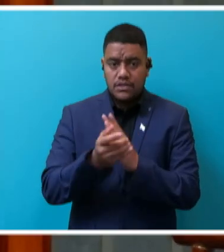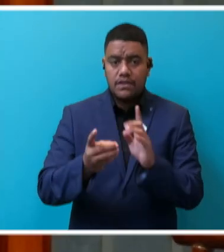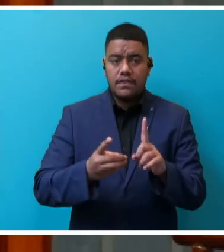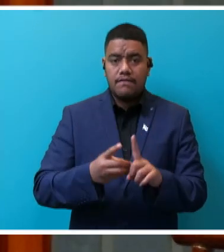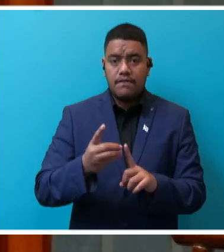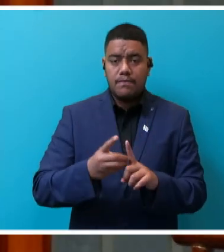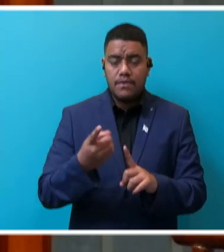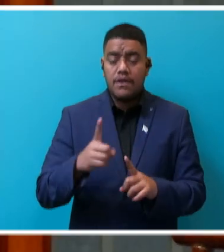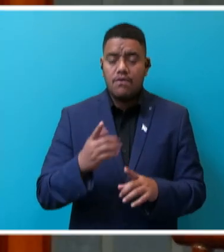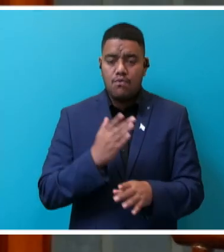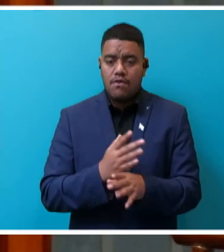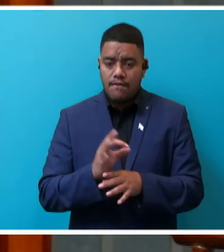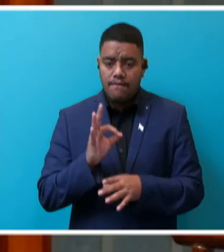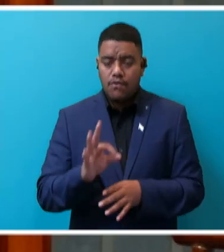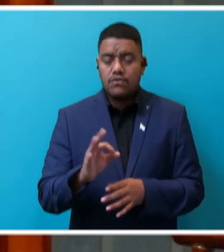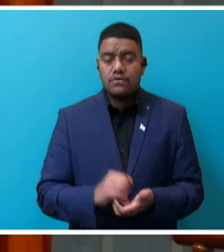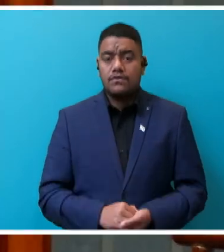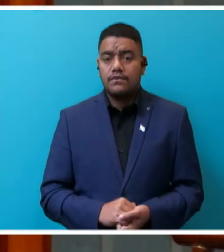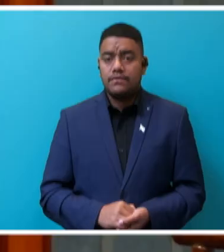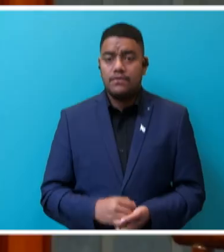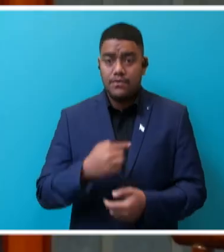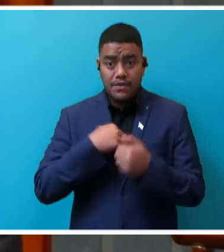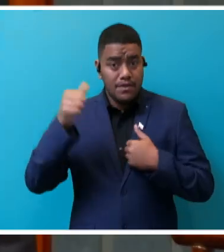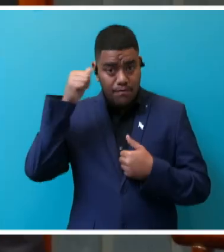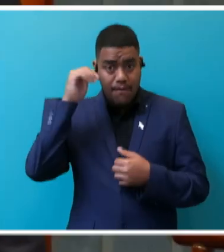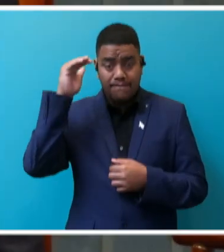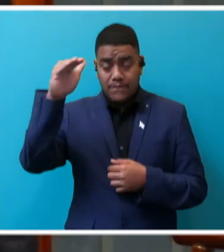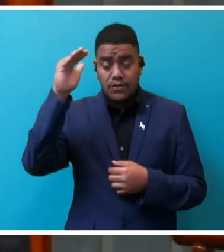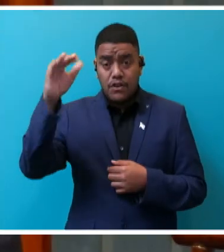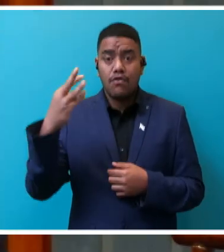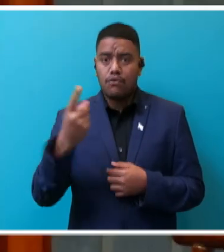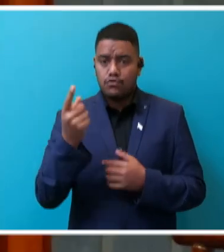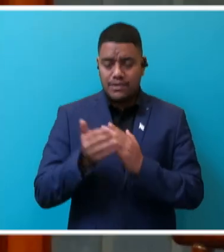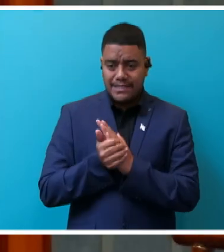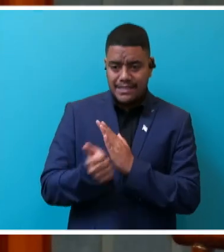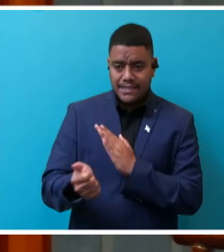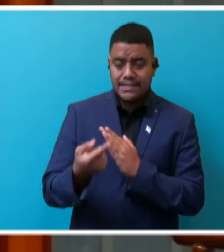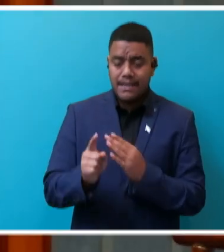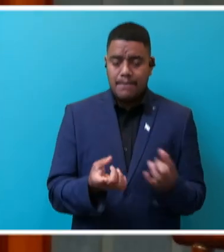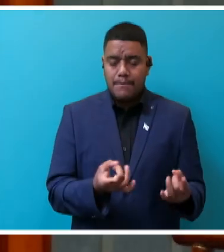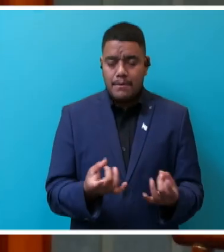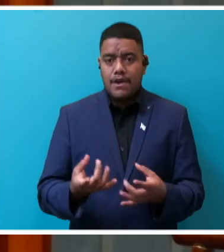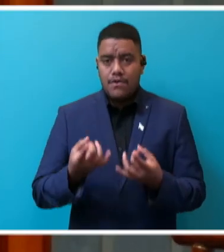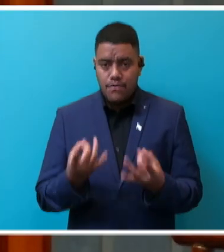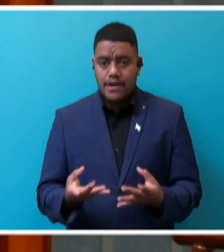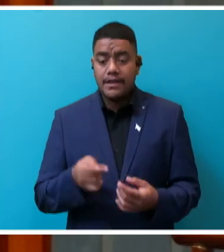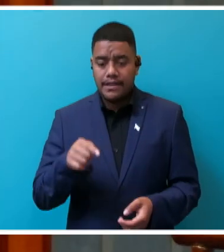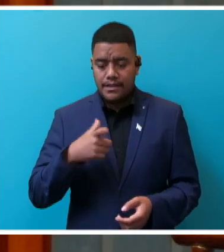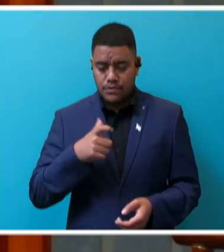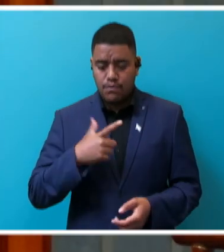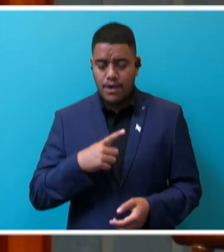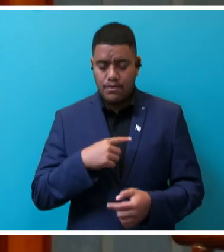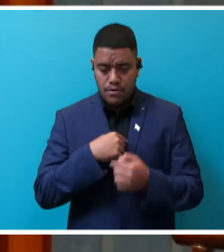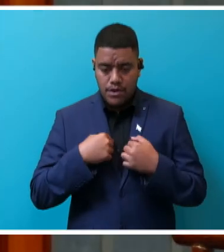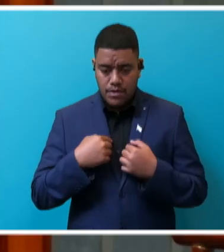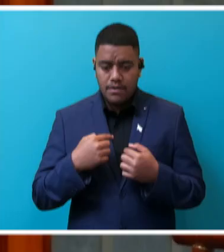workforce empowerment. We know the future belongs to those who are skilled and prepared. That is why we're investing strongly